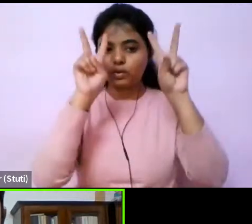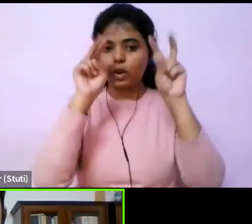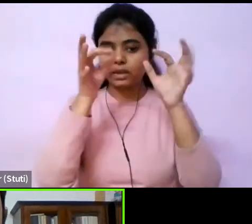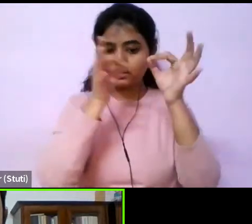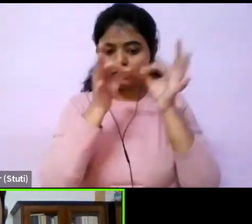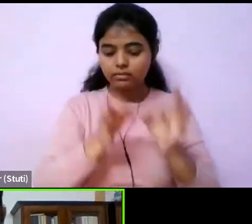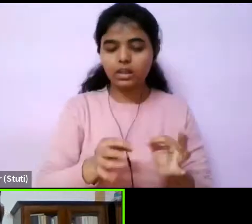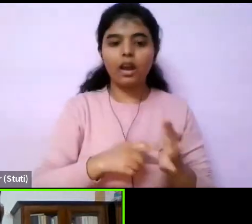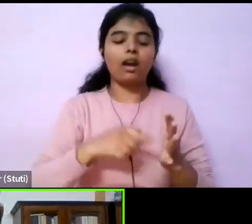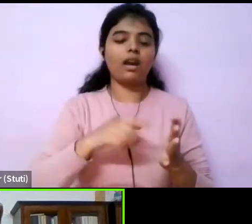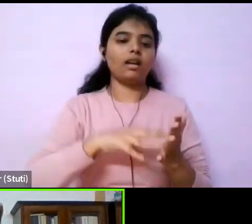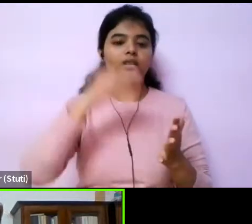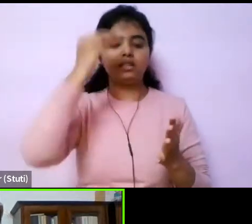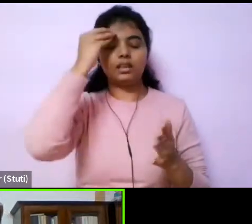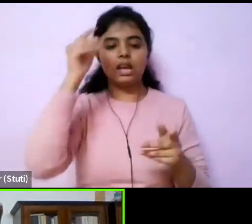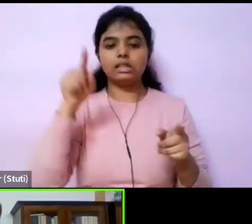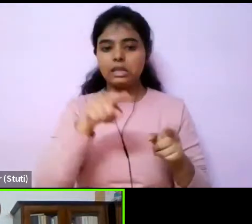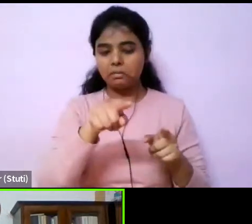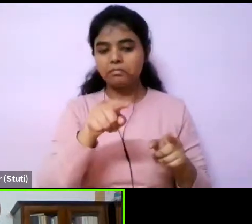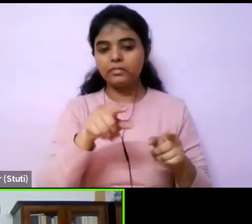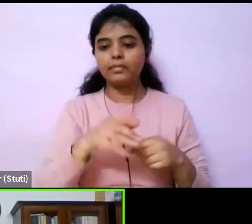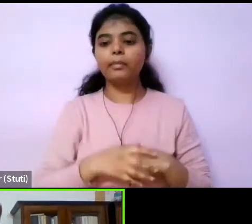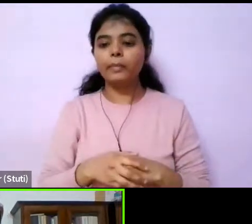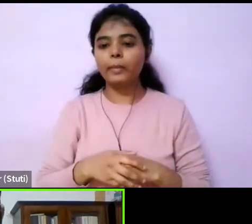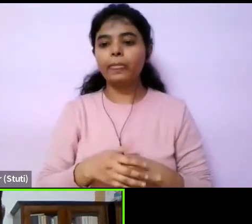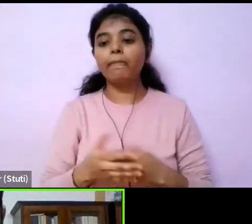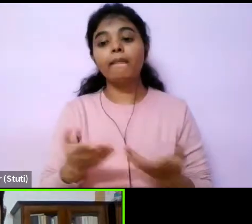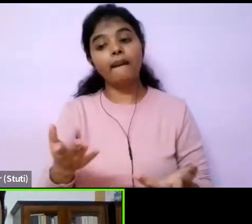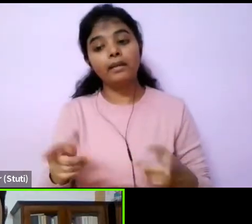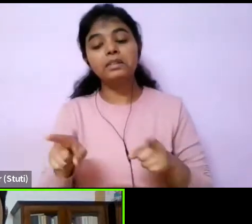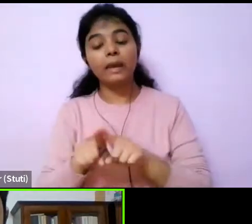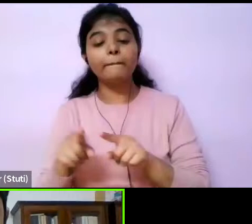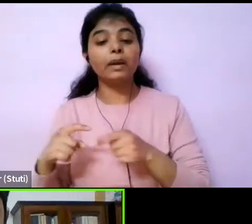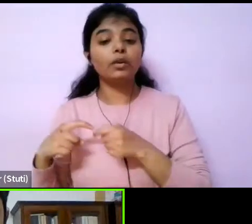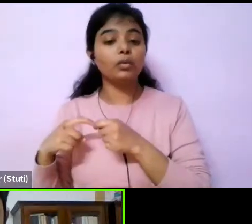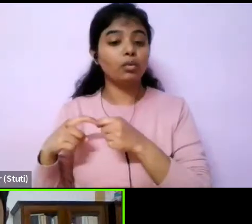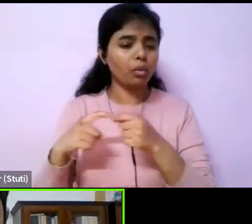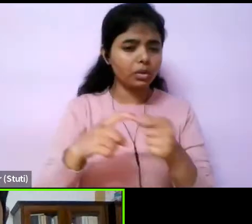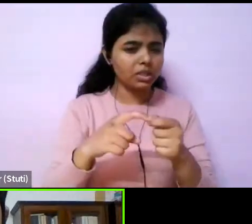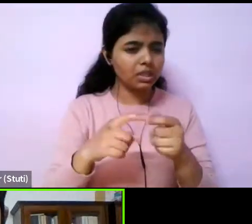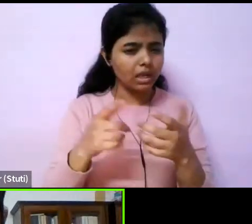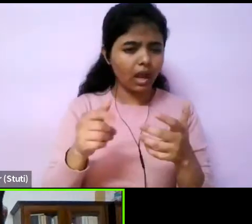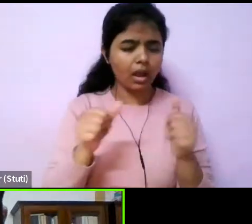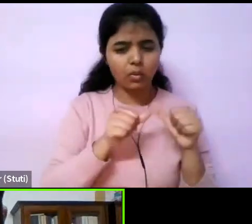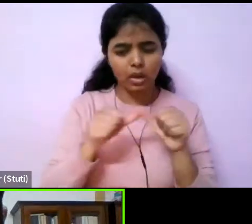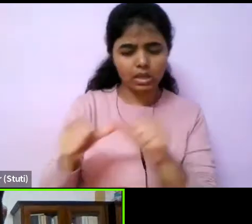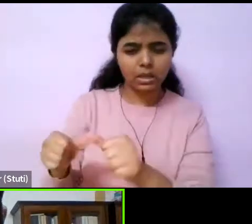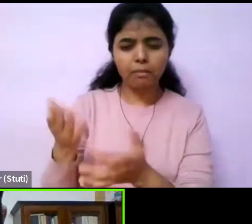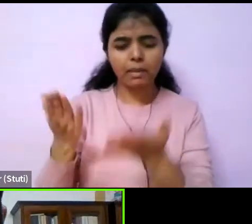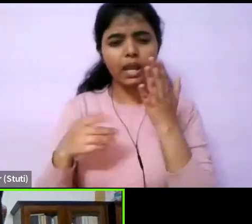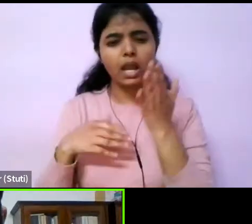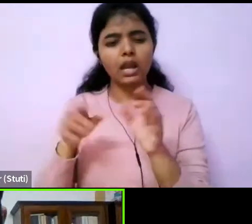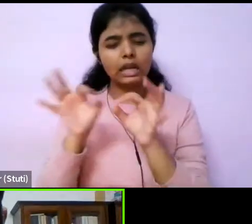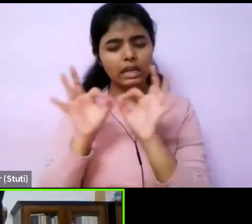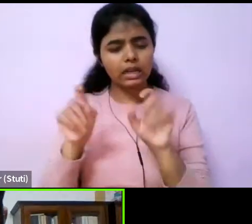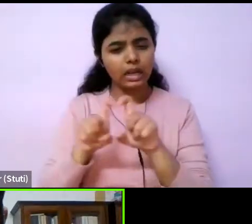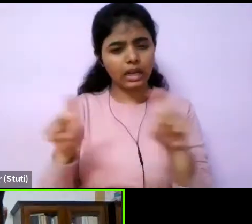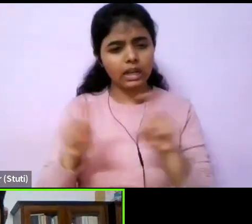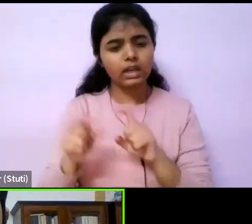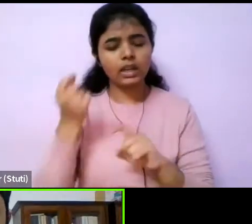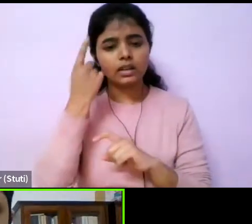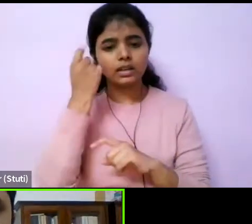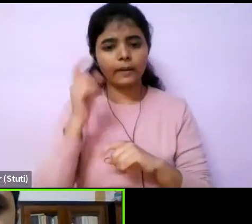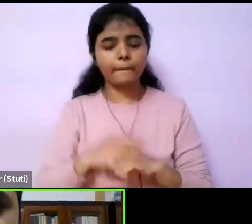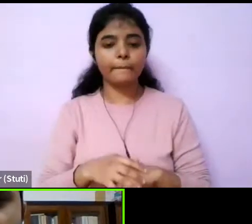seem to have understood, and I'm sure questions will get us more closer to some of these understanding. So we have one